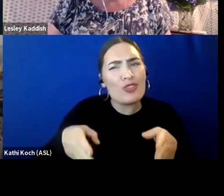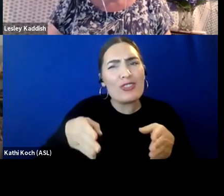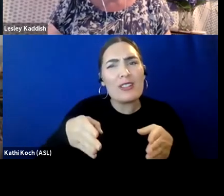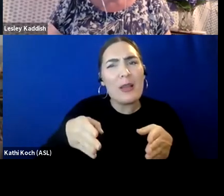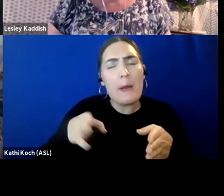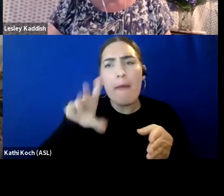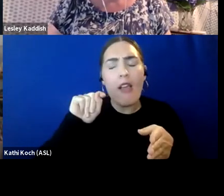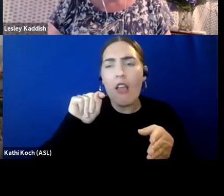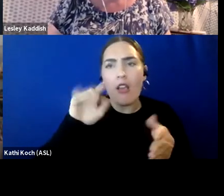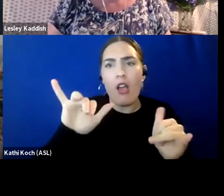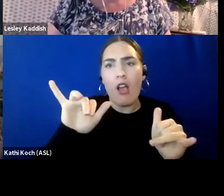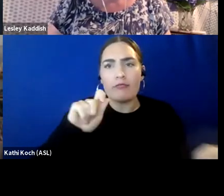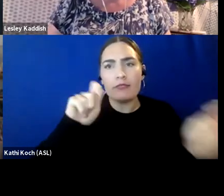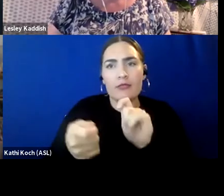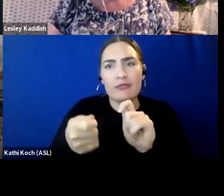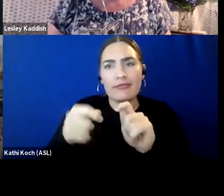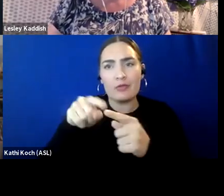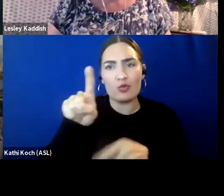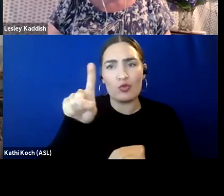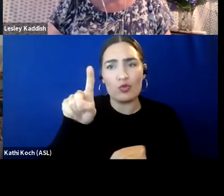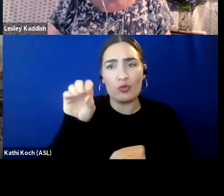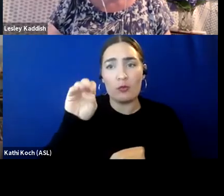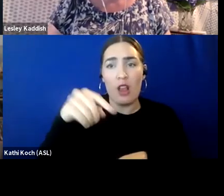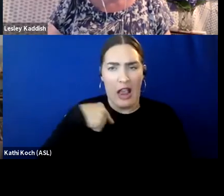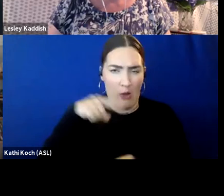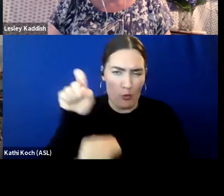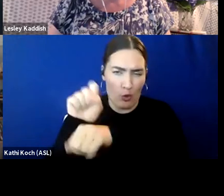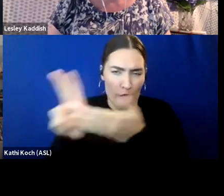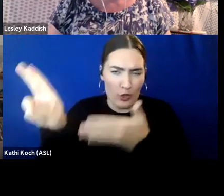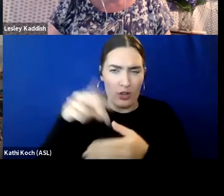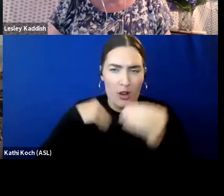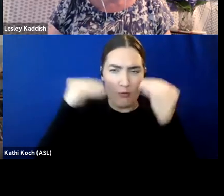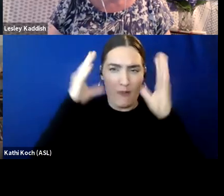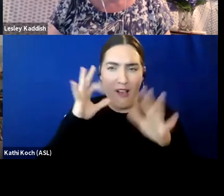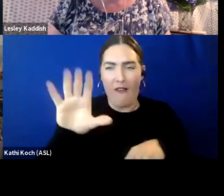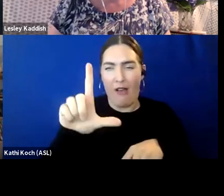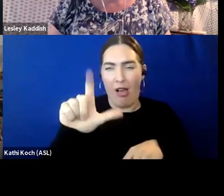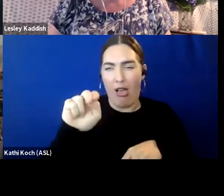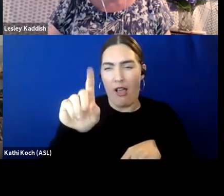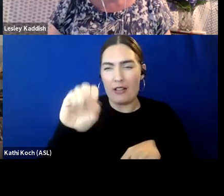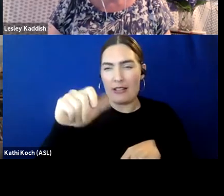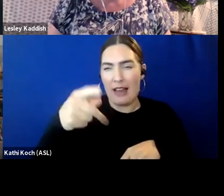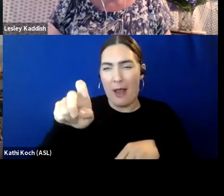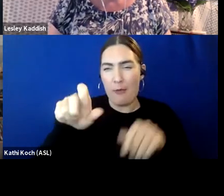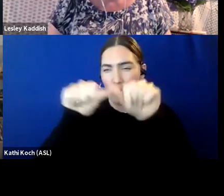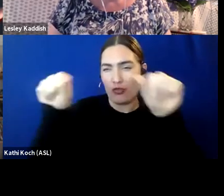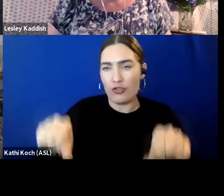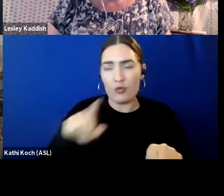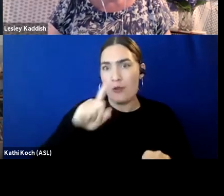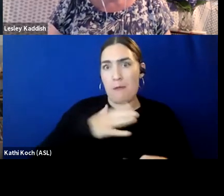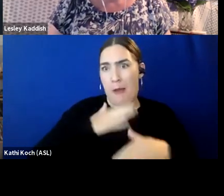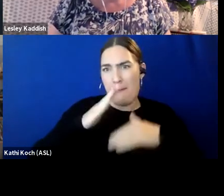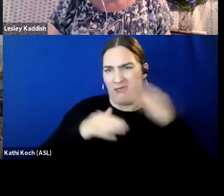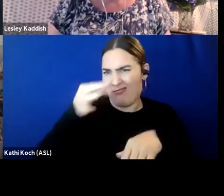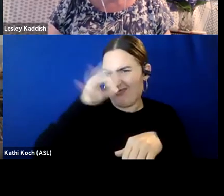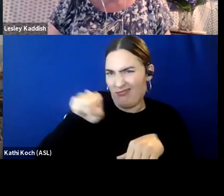switch to Zoom, right? Because I work at the university. I'm a professor of landscape architecture. So my building is just down the street